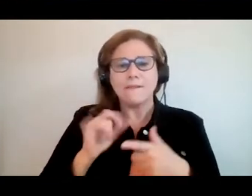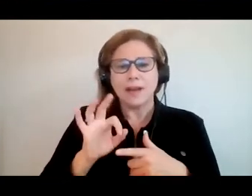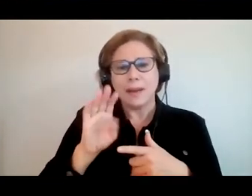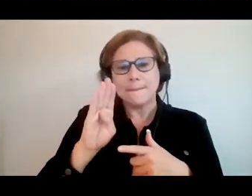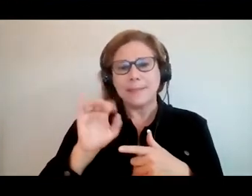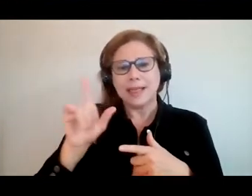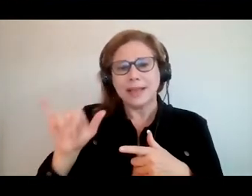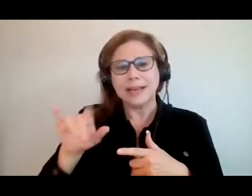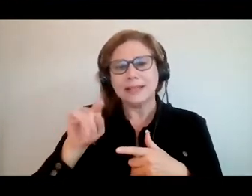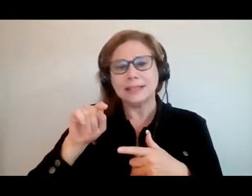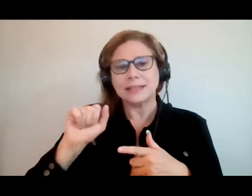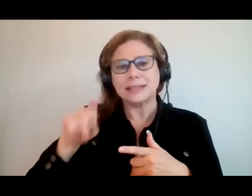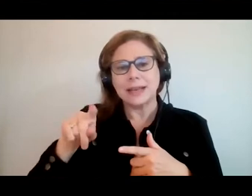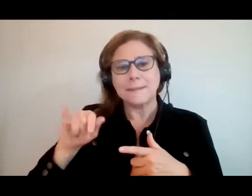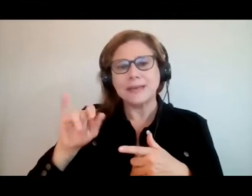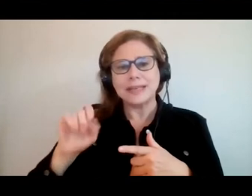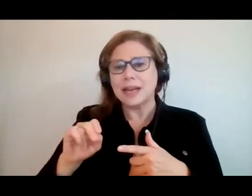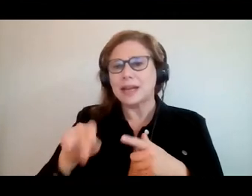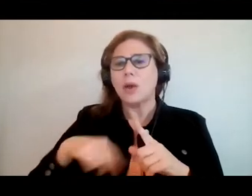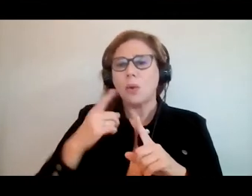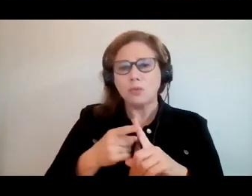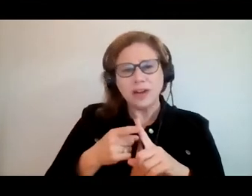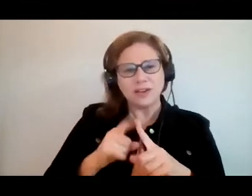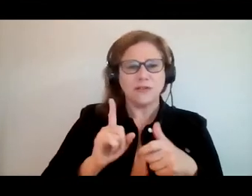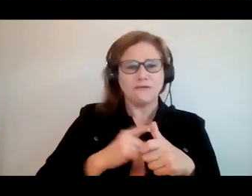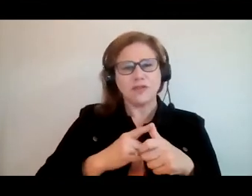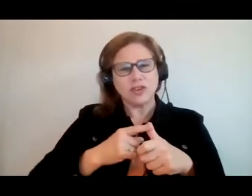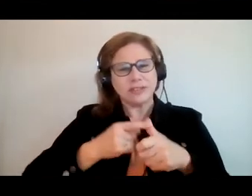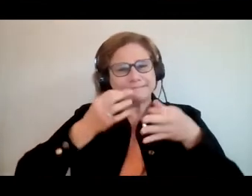film about him first take root?